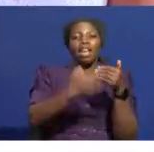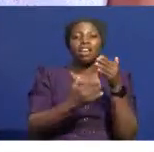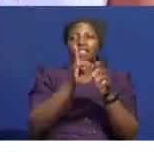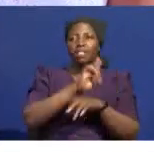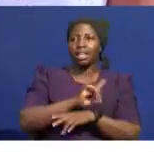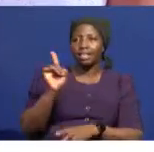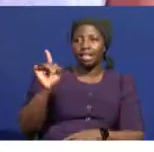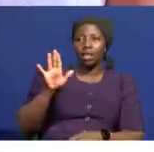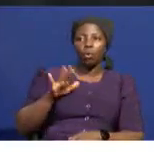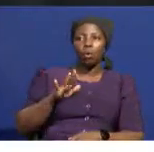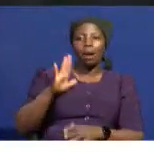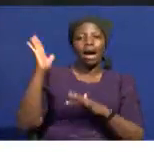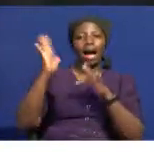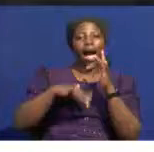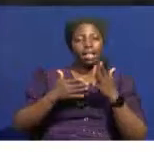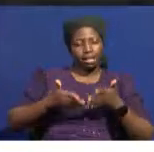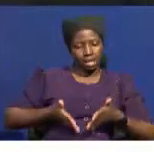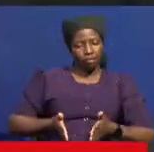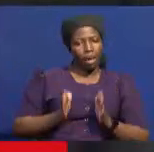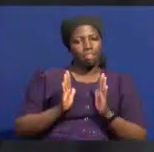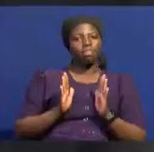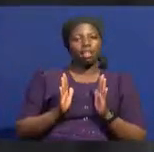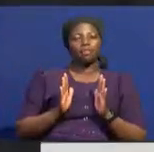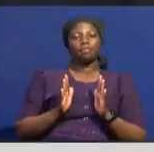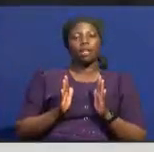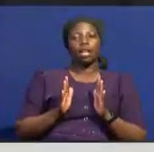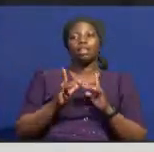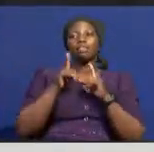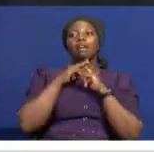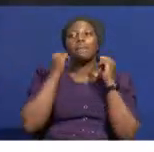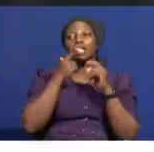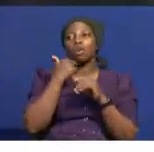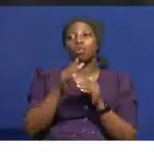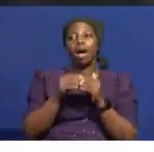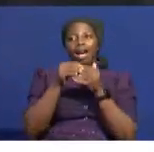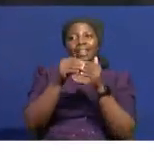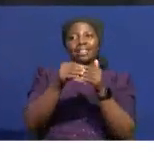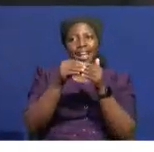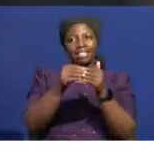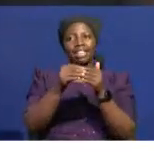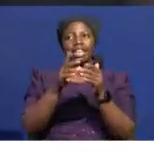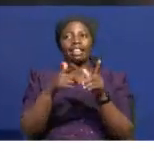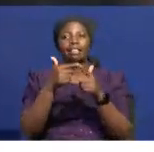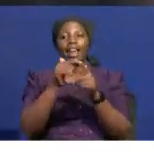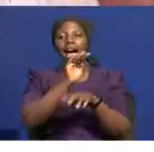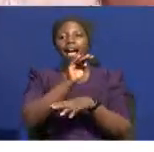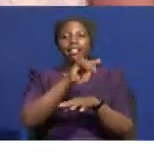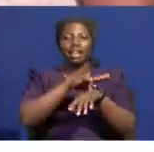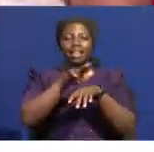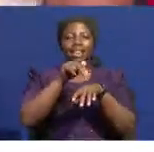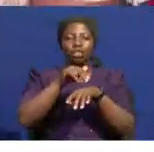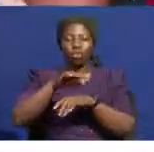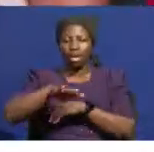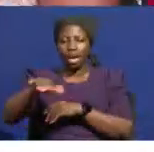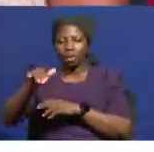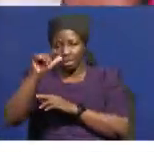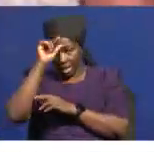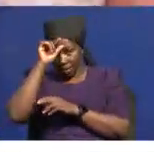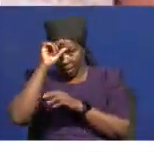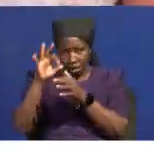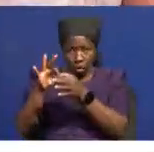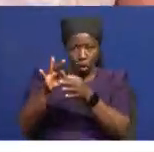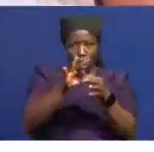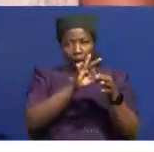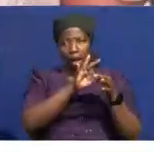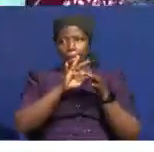woman cannot give birth. Reverend Windungu, who officiated the nuptials, called upon national and county governments to collaborate